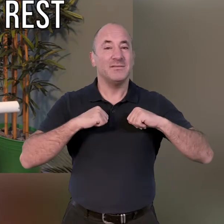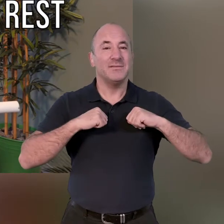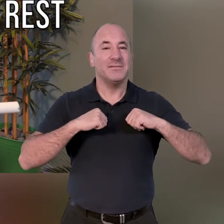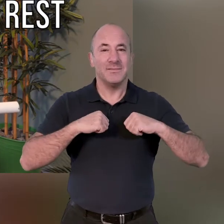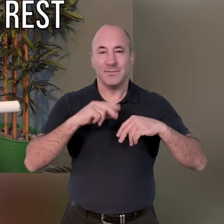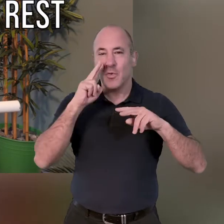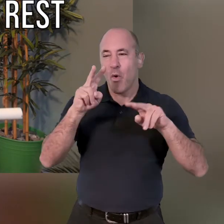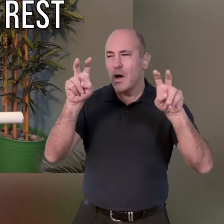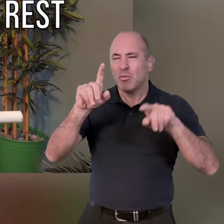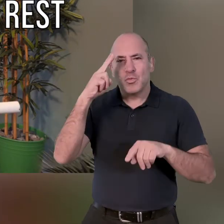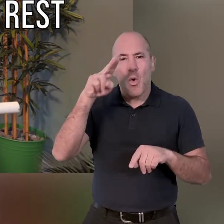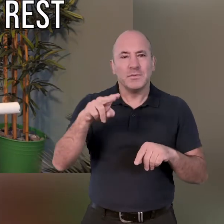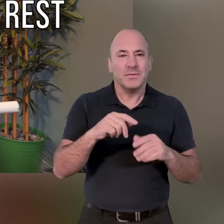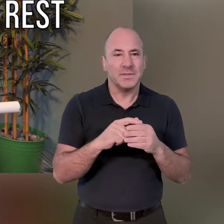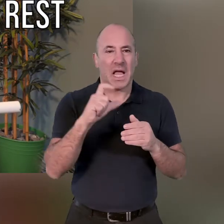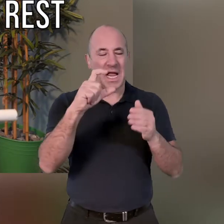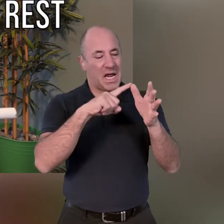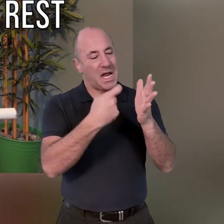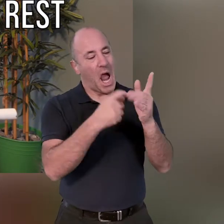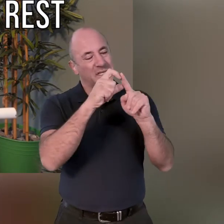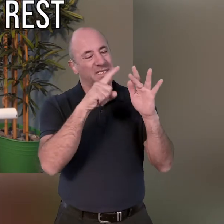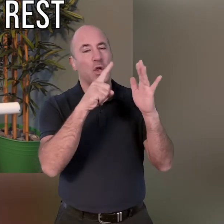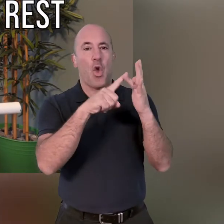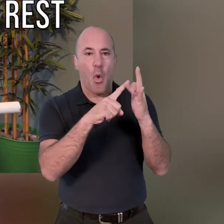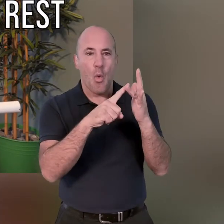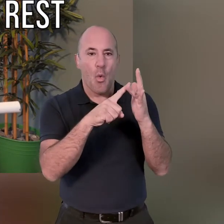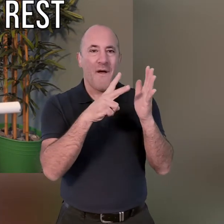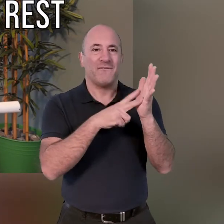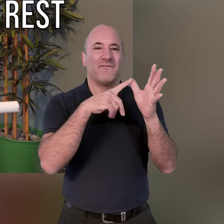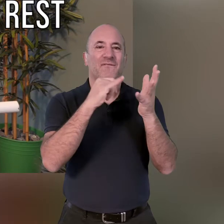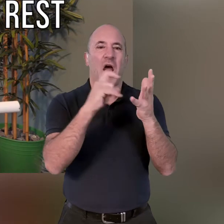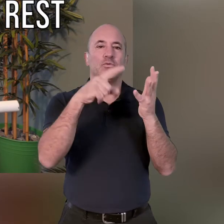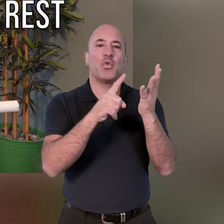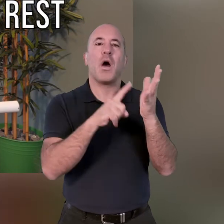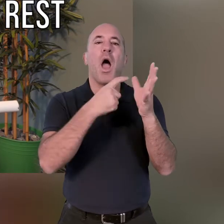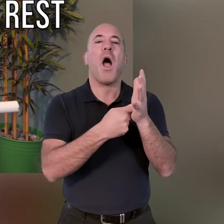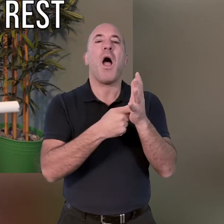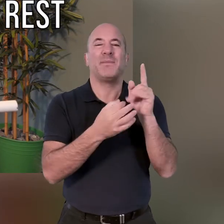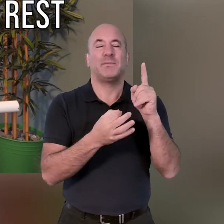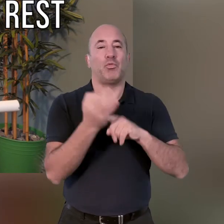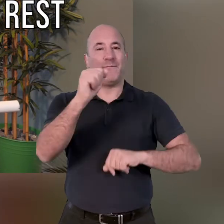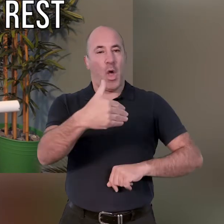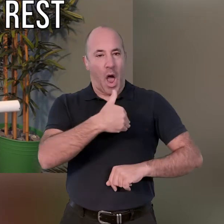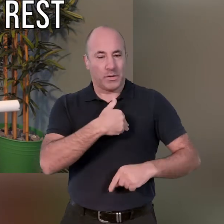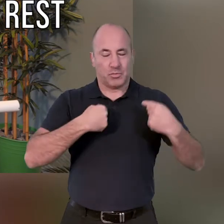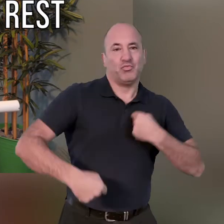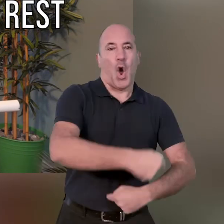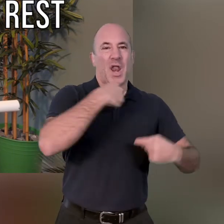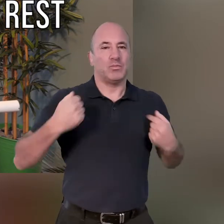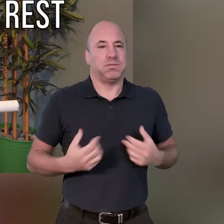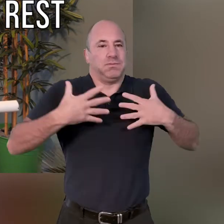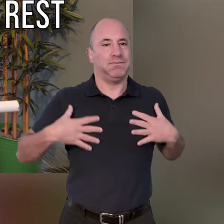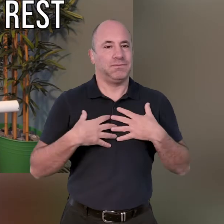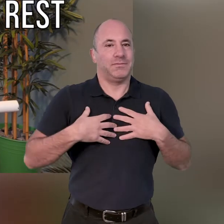you saw from the title at the beginning, is for improving your cardiovascular, which is fantastic for everyday life. It improves lots of functions in